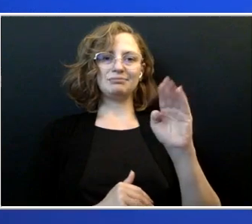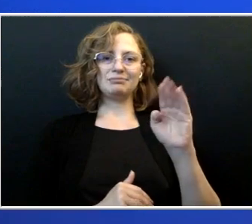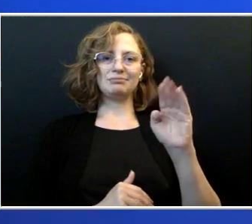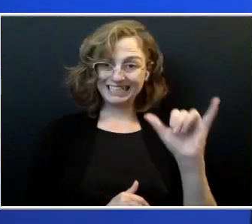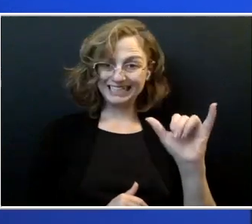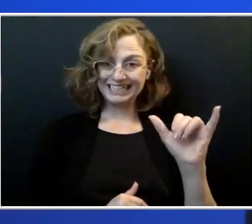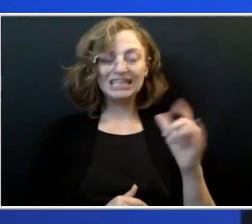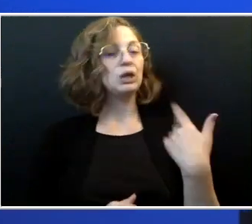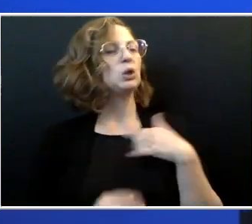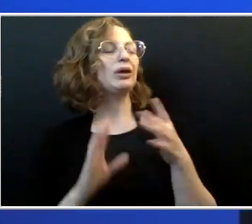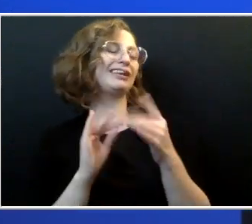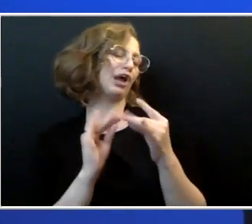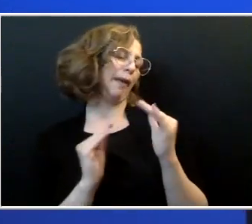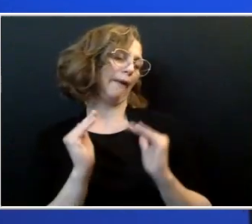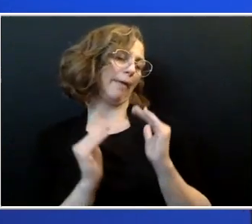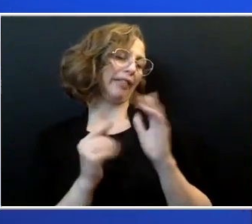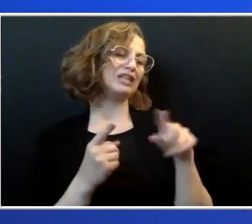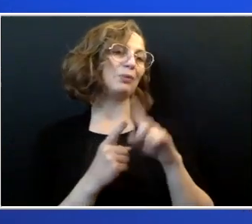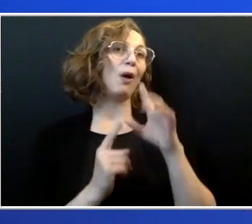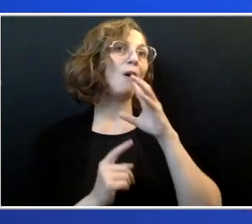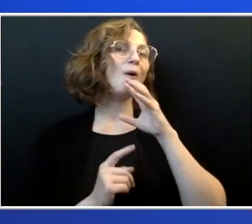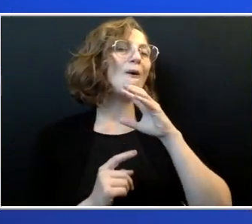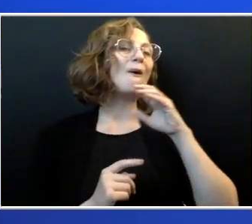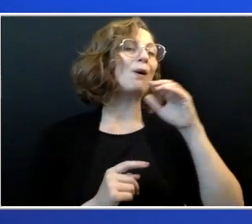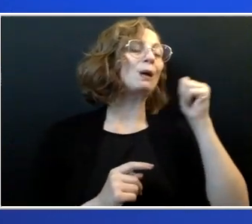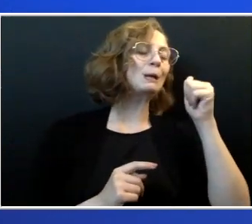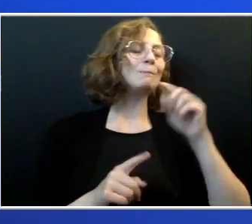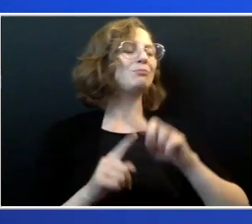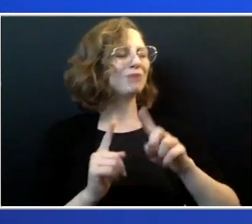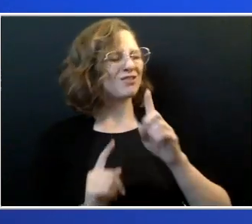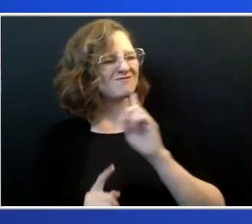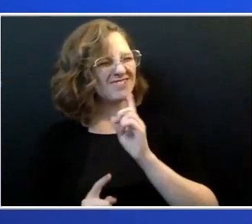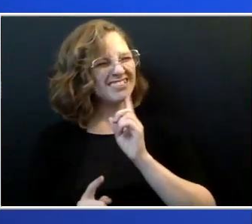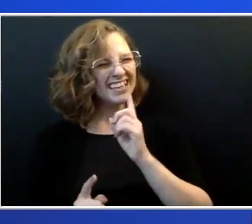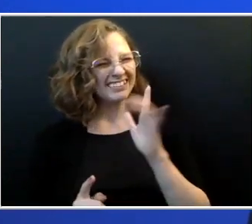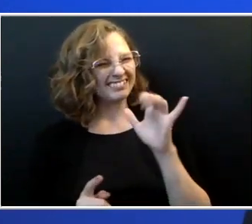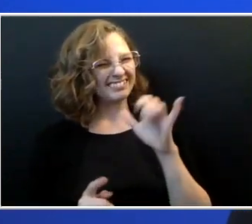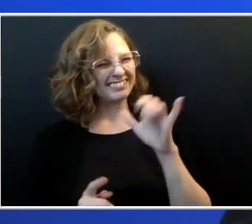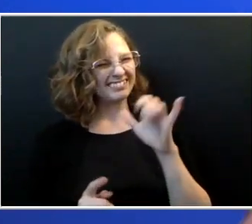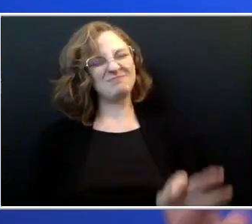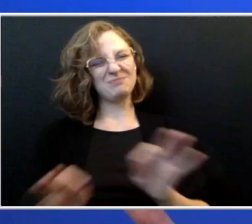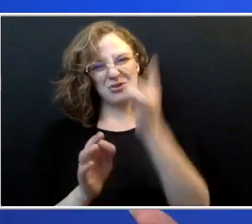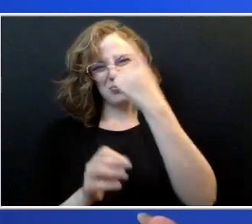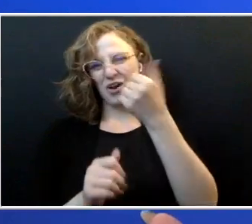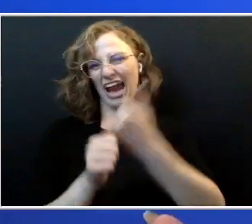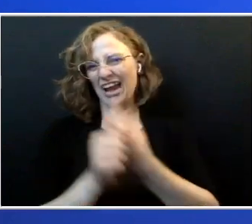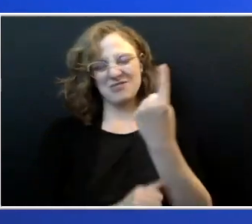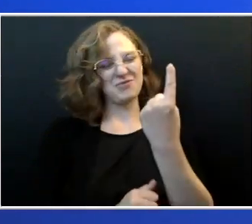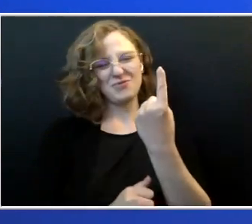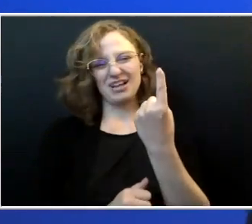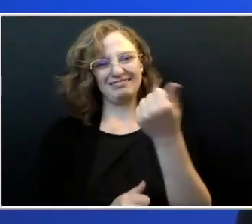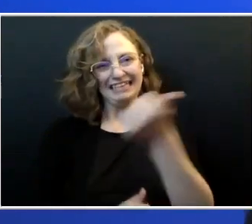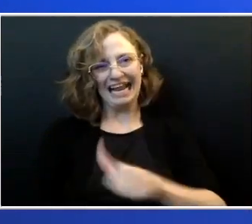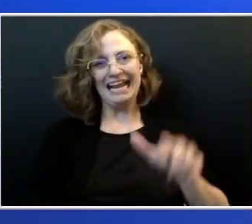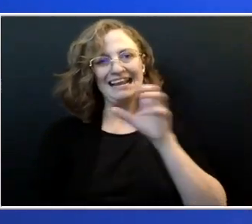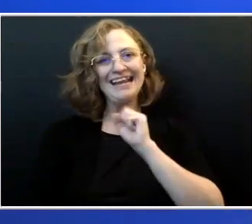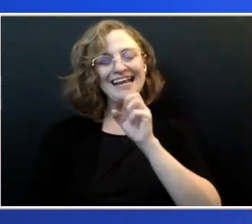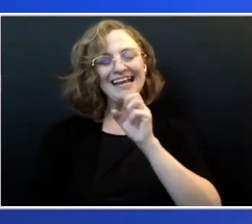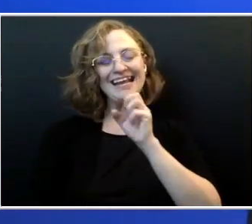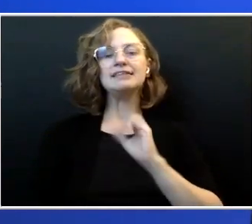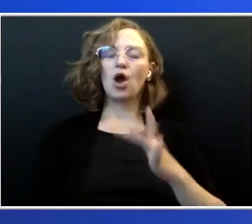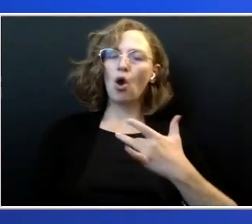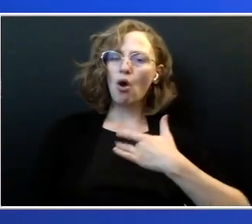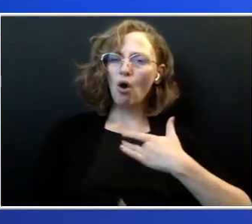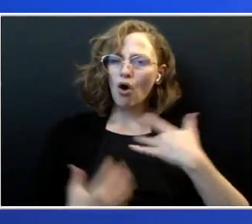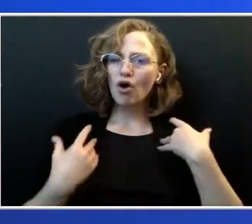it's good for everyone at every point in their lifetime. You know, muscle health is just critically important, but our cardiovascular fitness, walking,